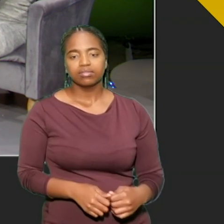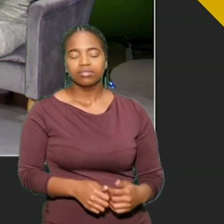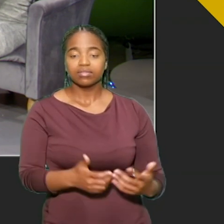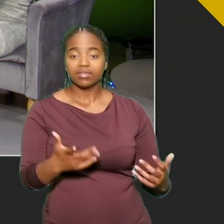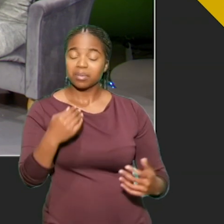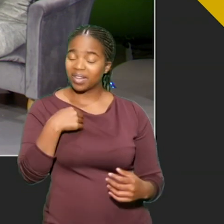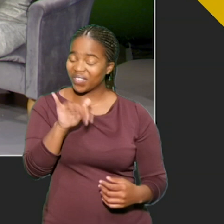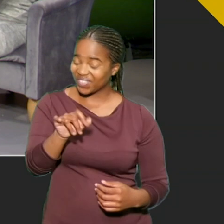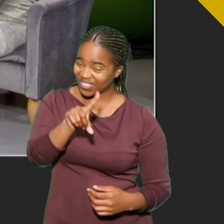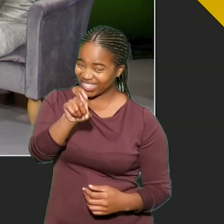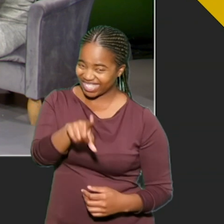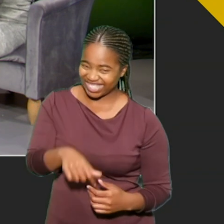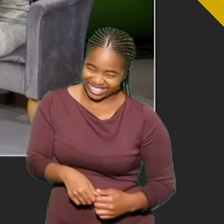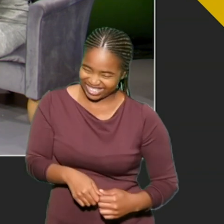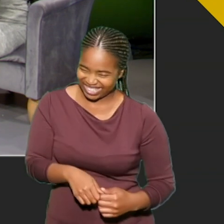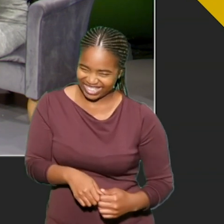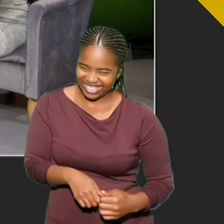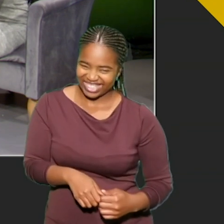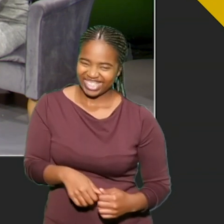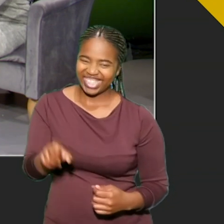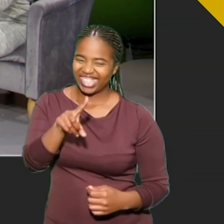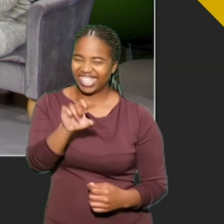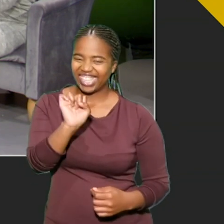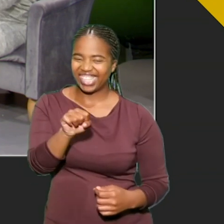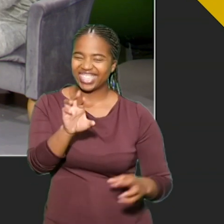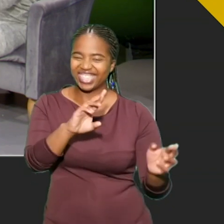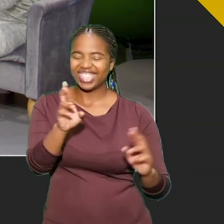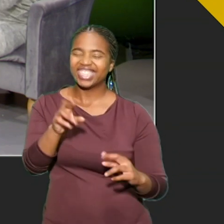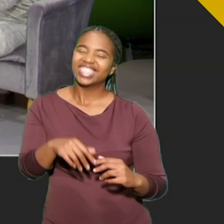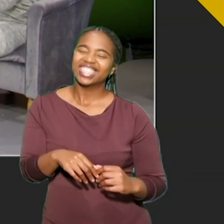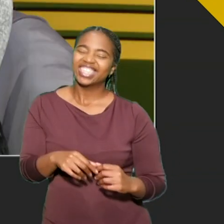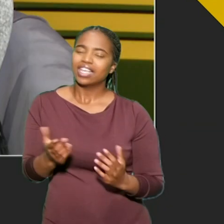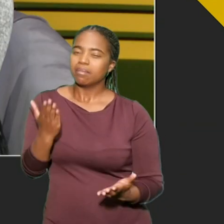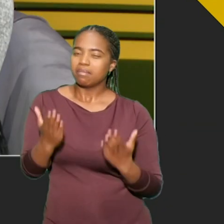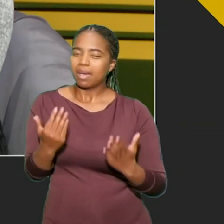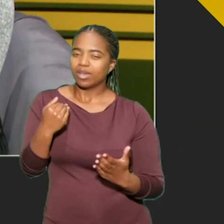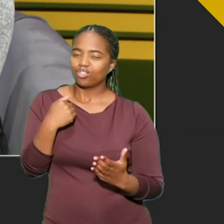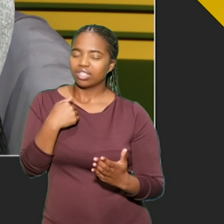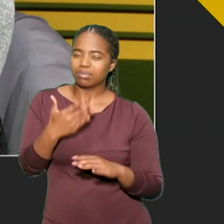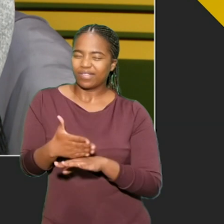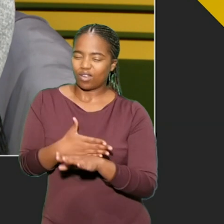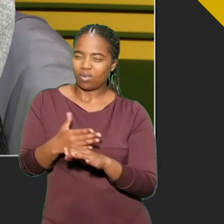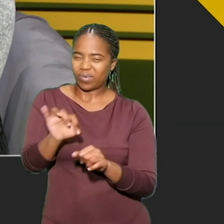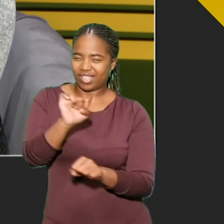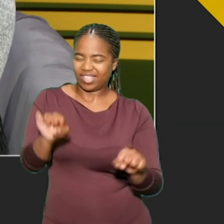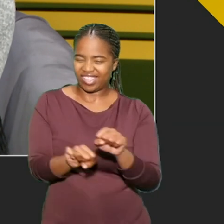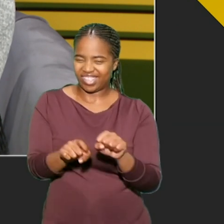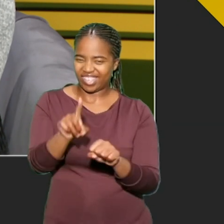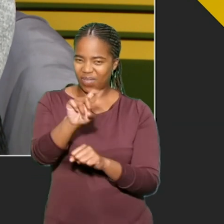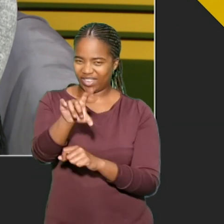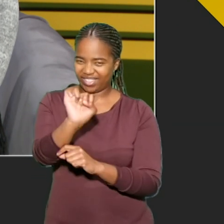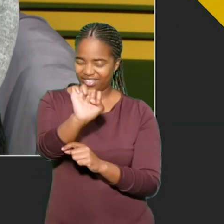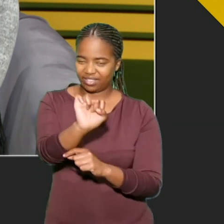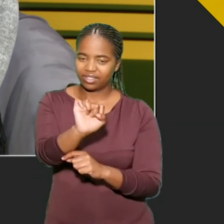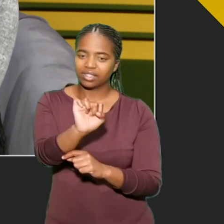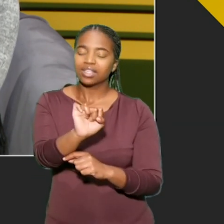I'm waiting for your question. I see that Kulega is ready, Baba. I think maybe to just close off the conversation,